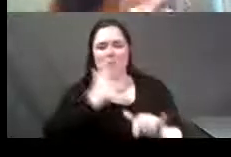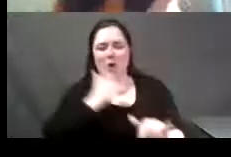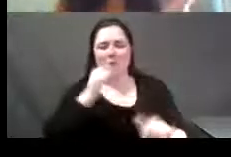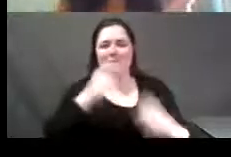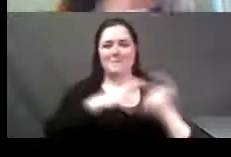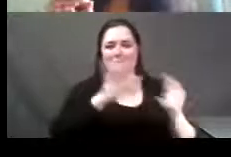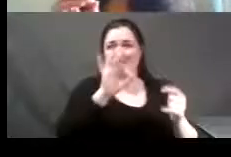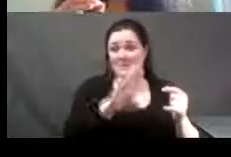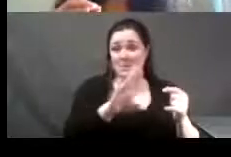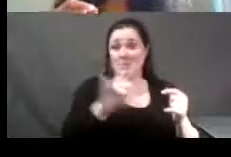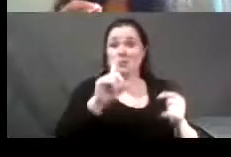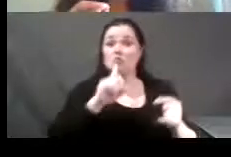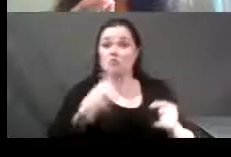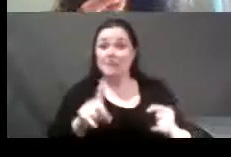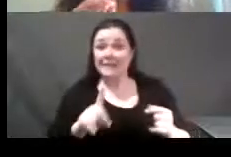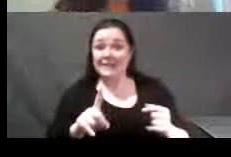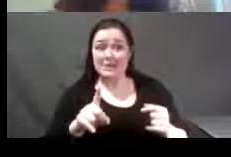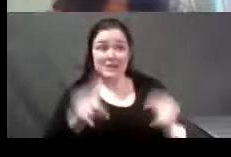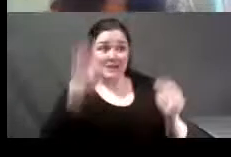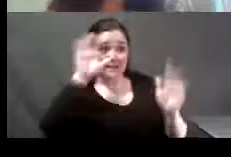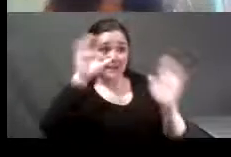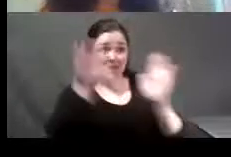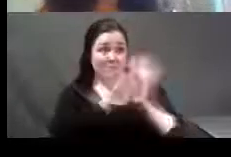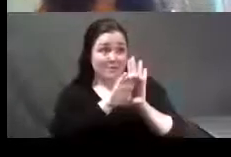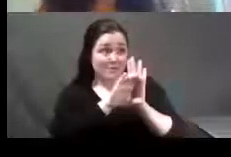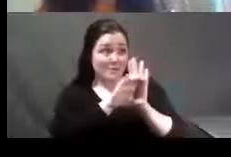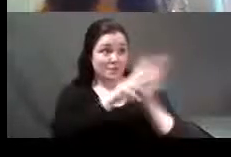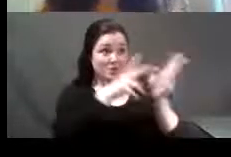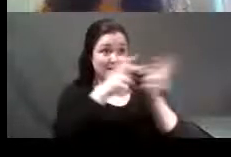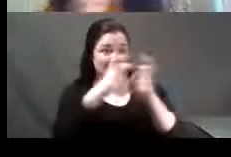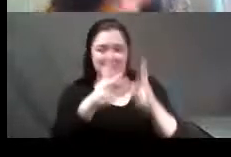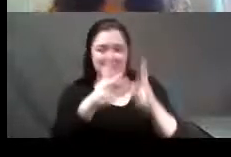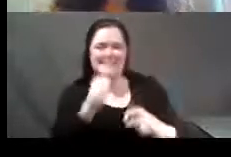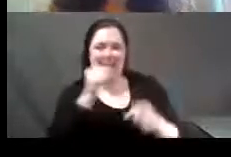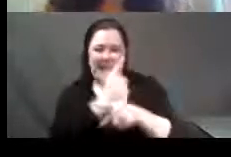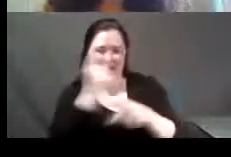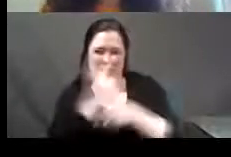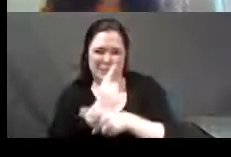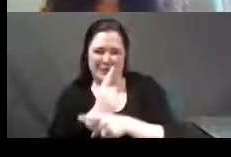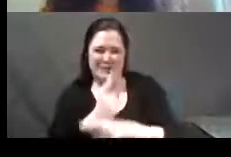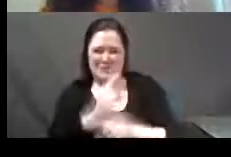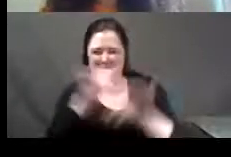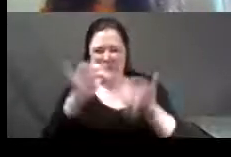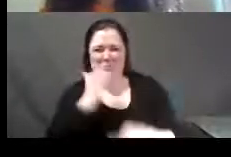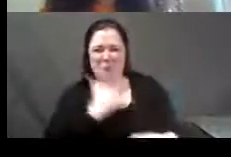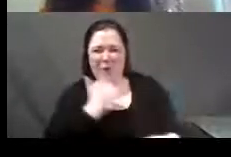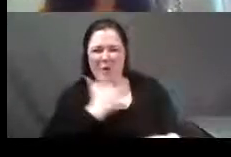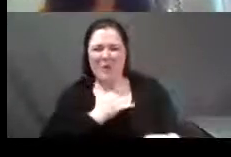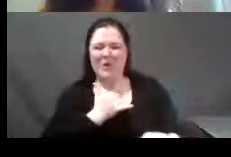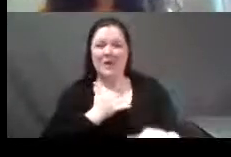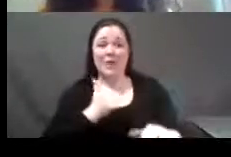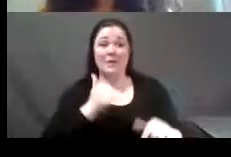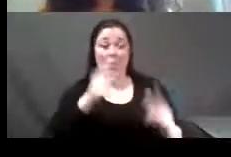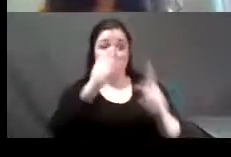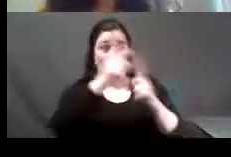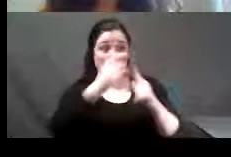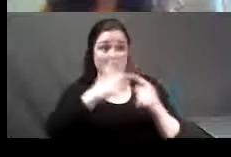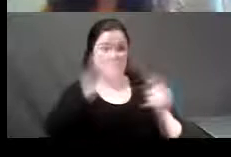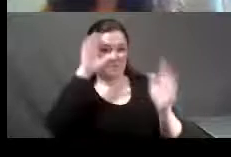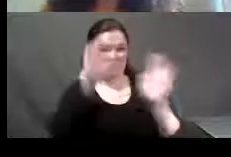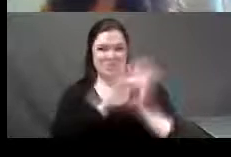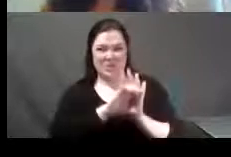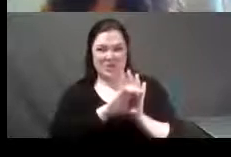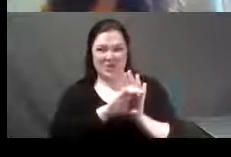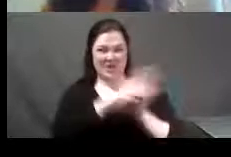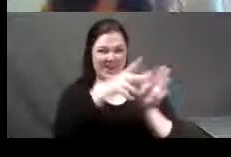essentially trying to take the images from your picture and it's not accurate, and take words from the picture and it's not accurate. It's